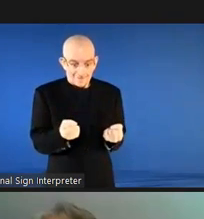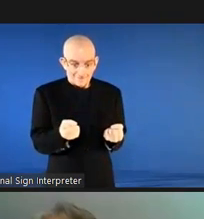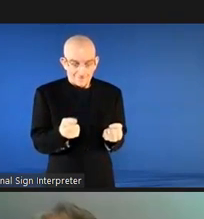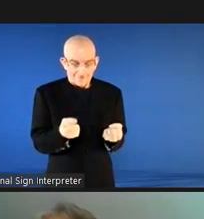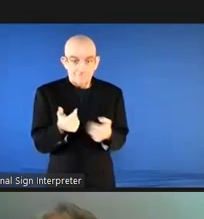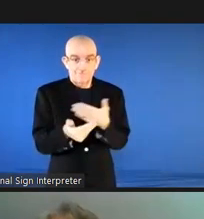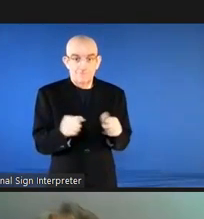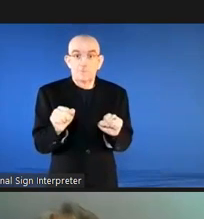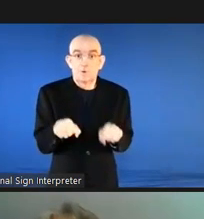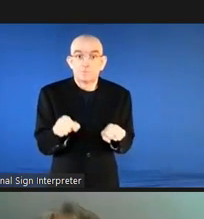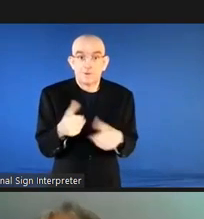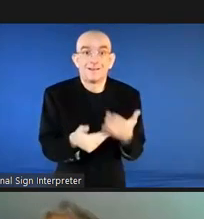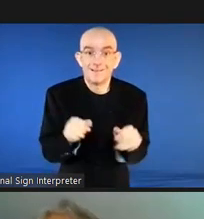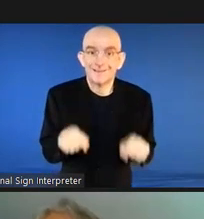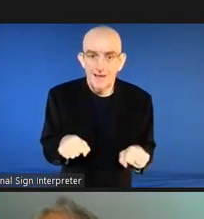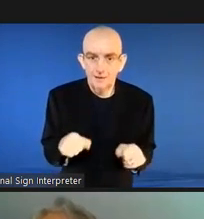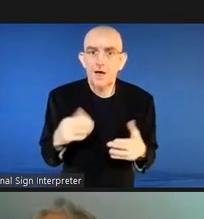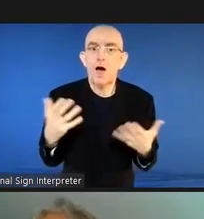has made a difference.